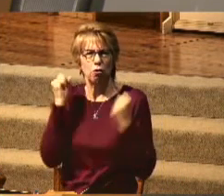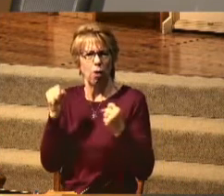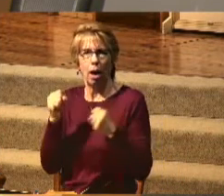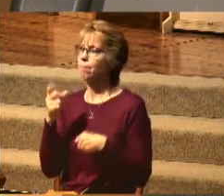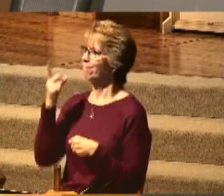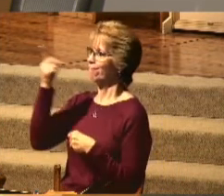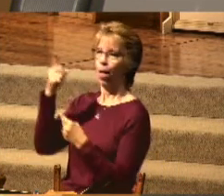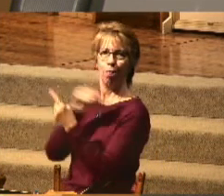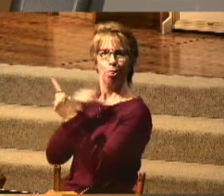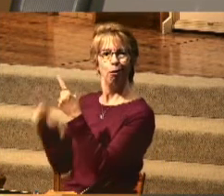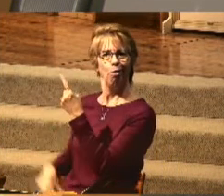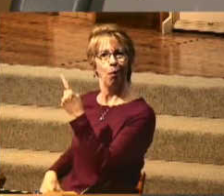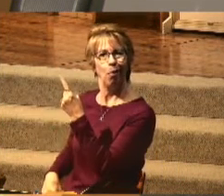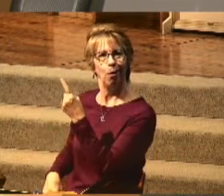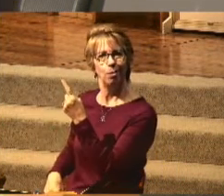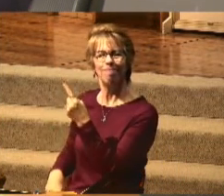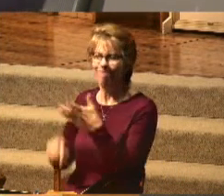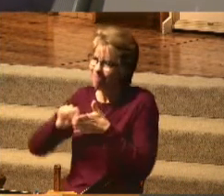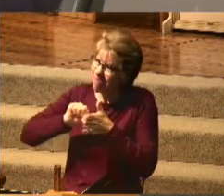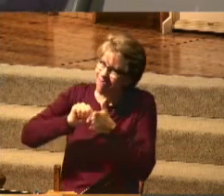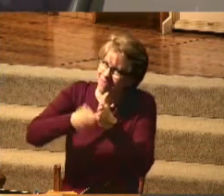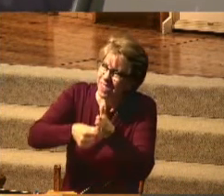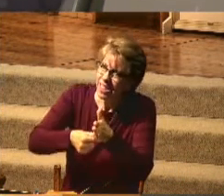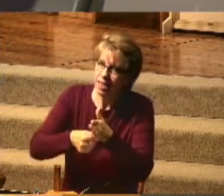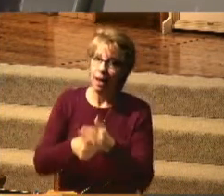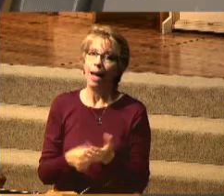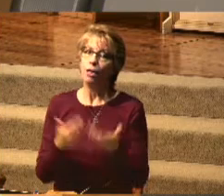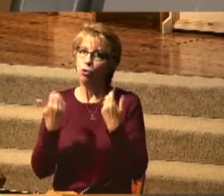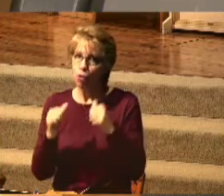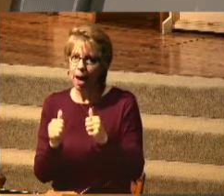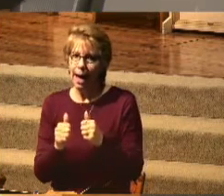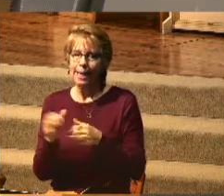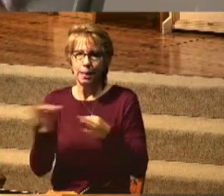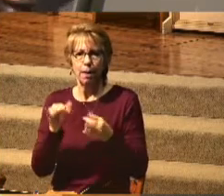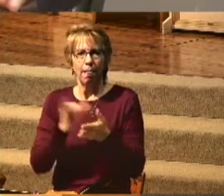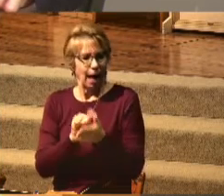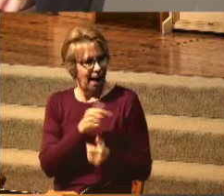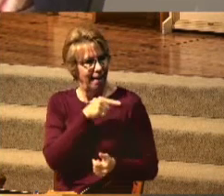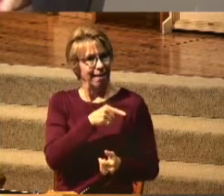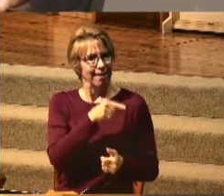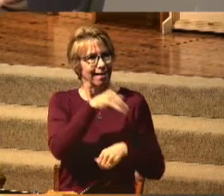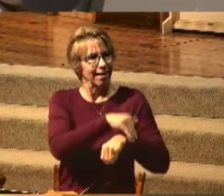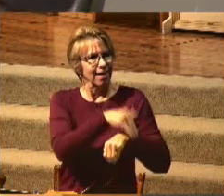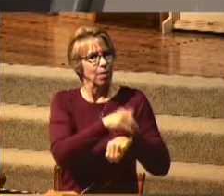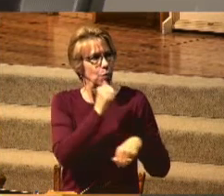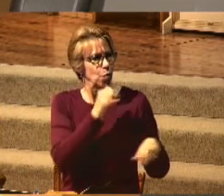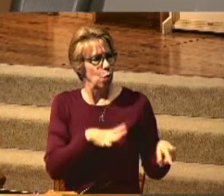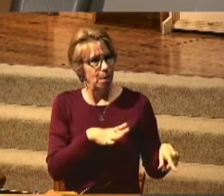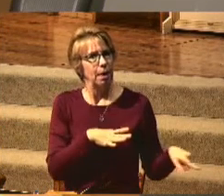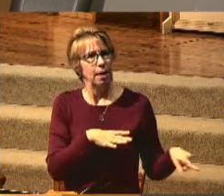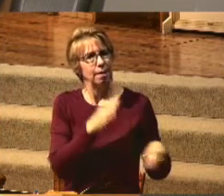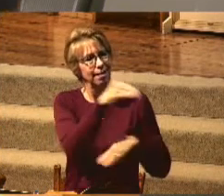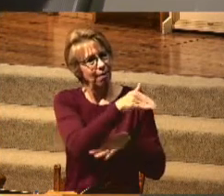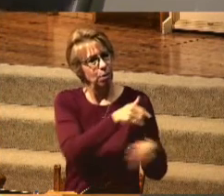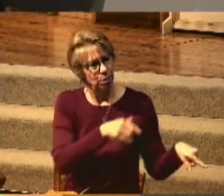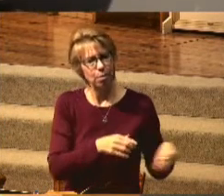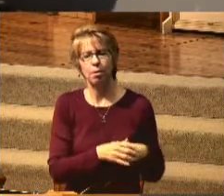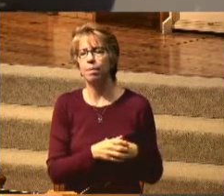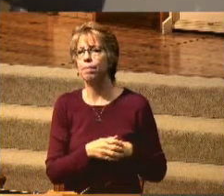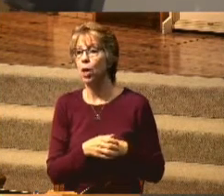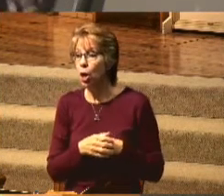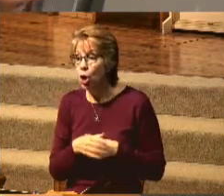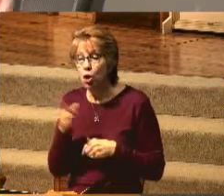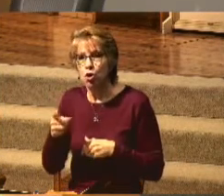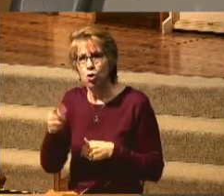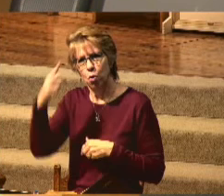And that's what I try to emphasize with that lady this afternoon. It's the word that does the work. Get the word in you,